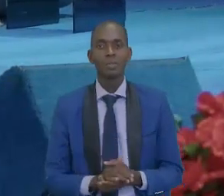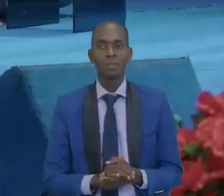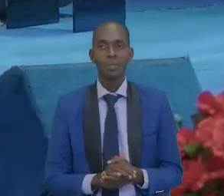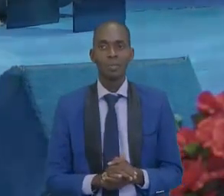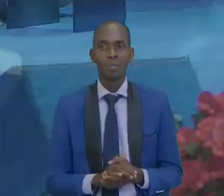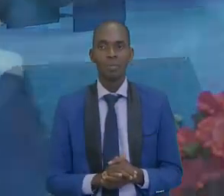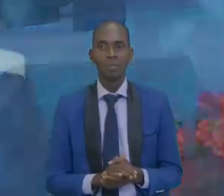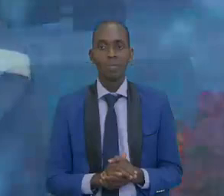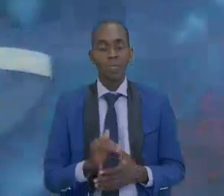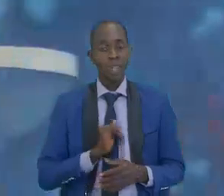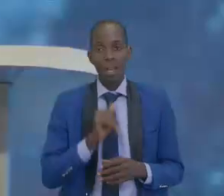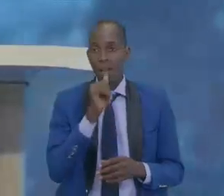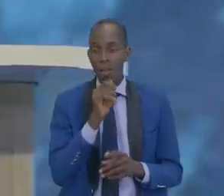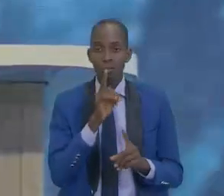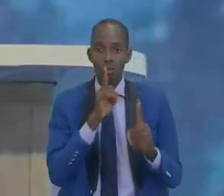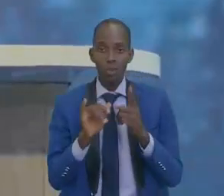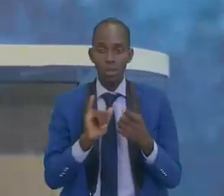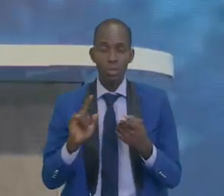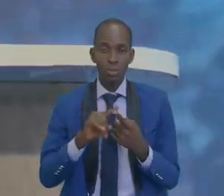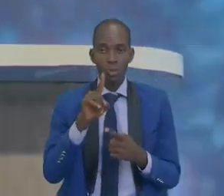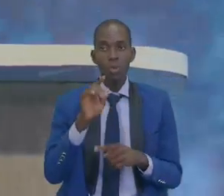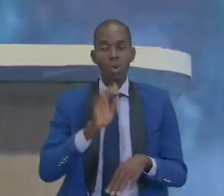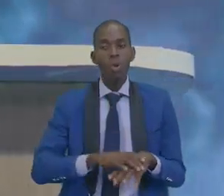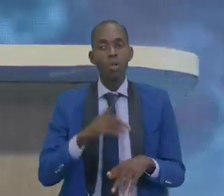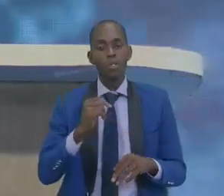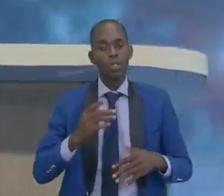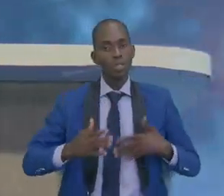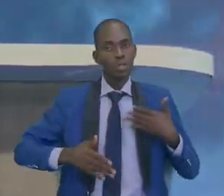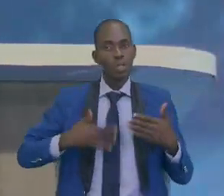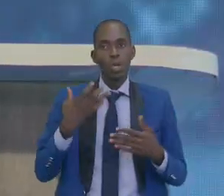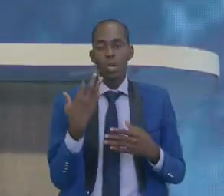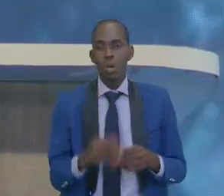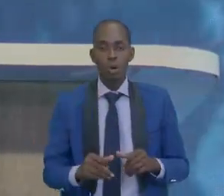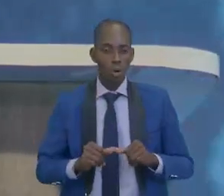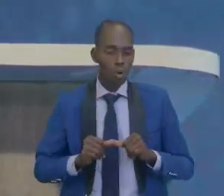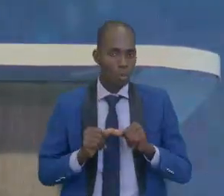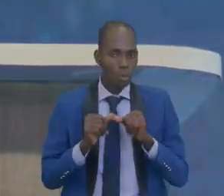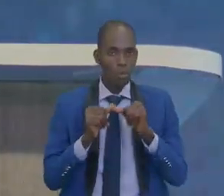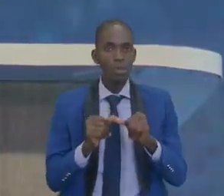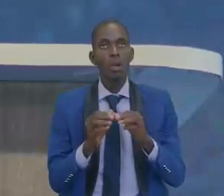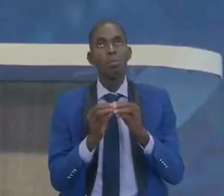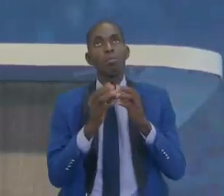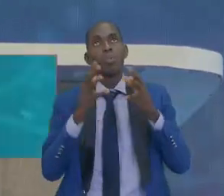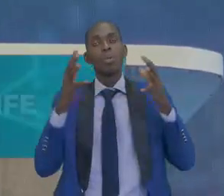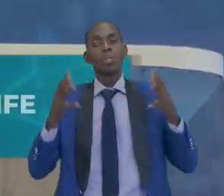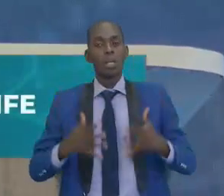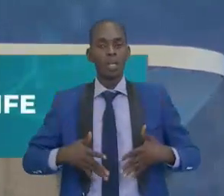I'm talking to you on the joy of perpetual abundant life through Christ.